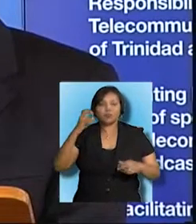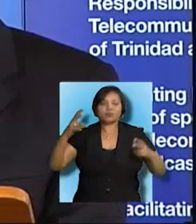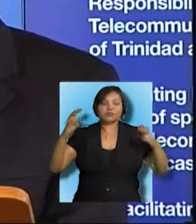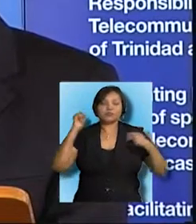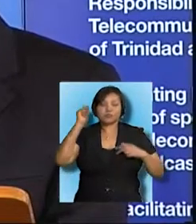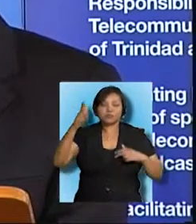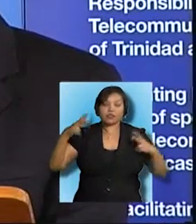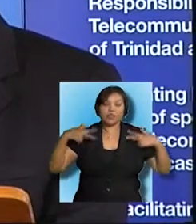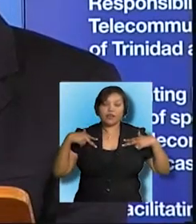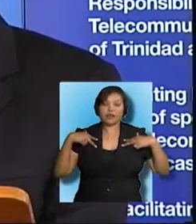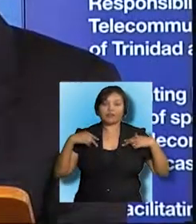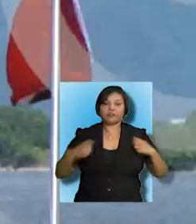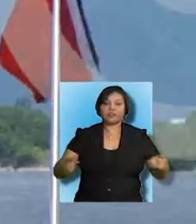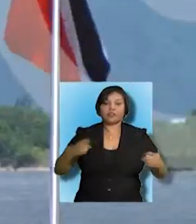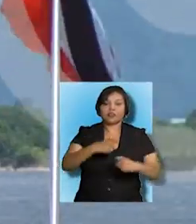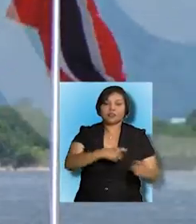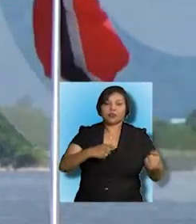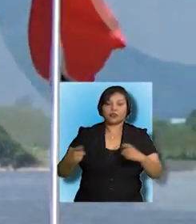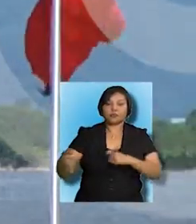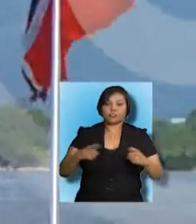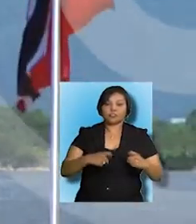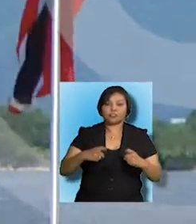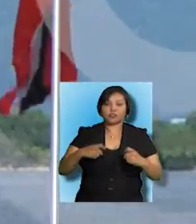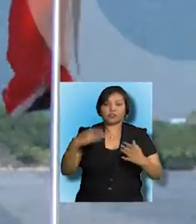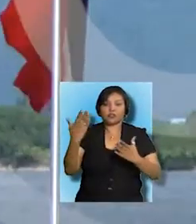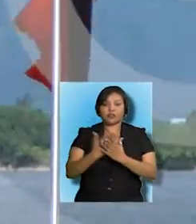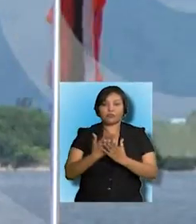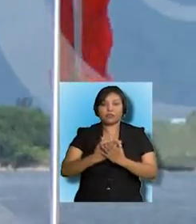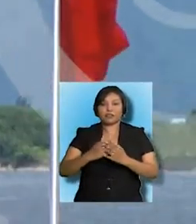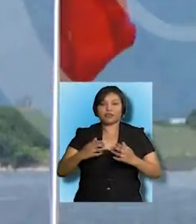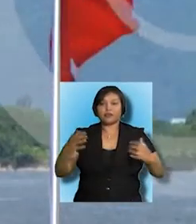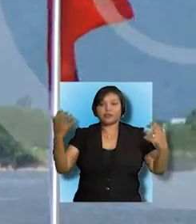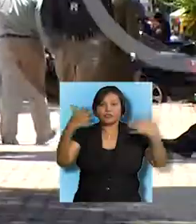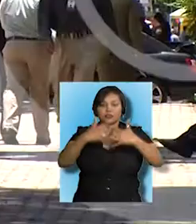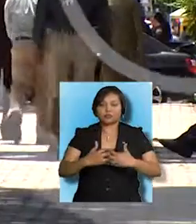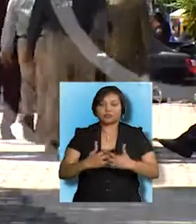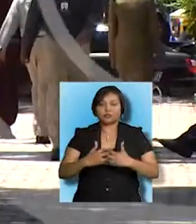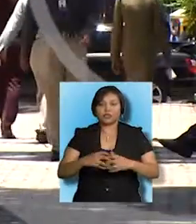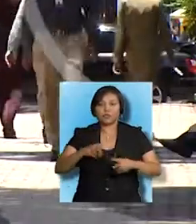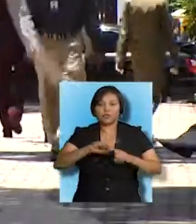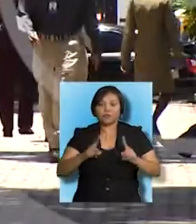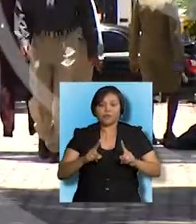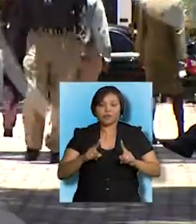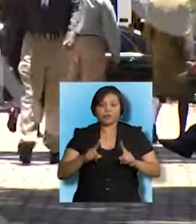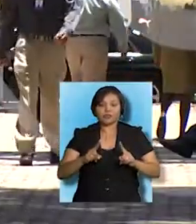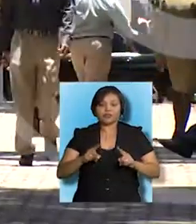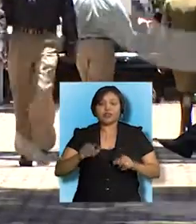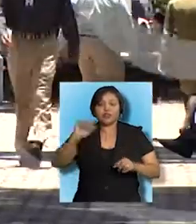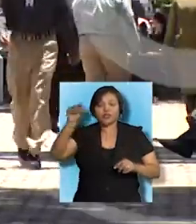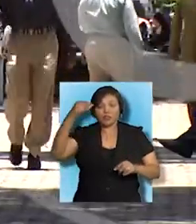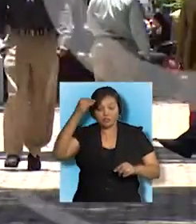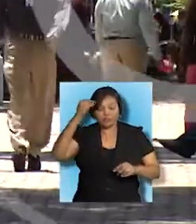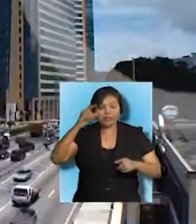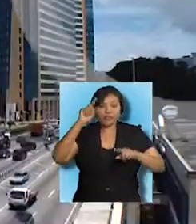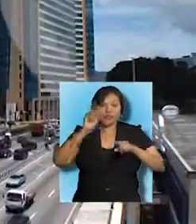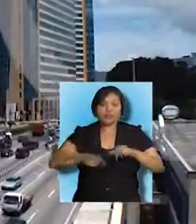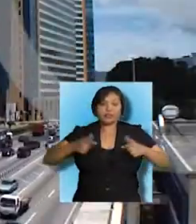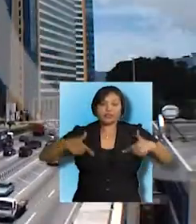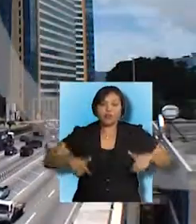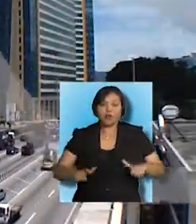in industry, the national interest demands that government be opposed to